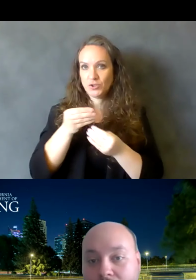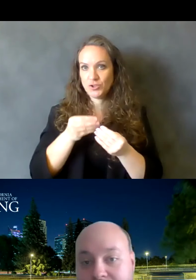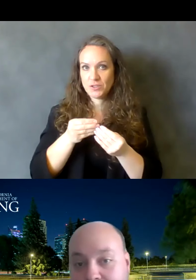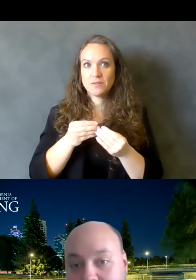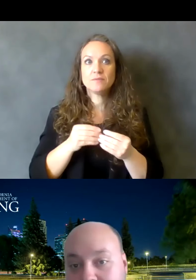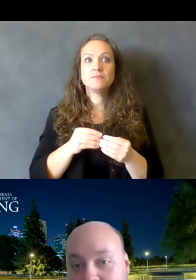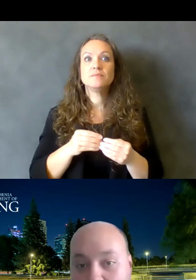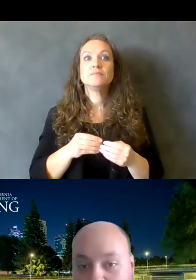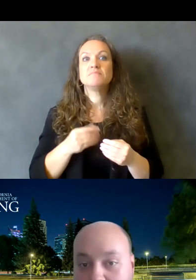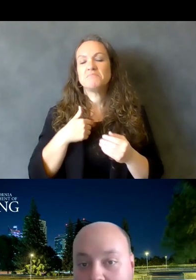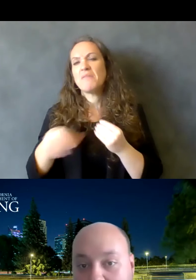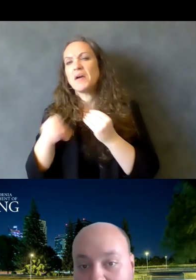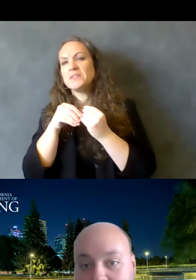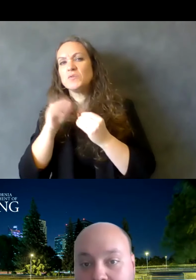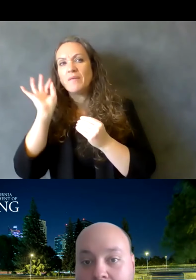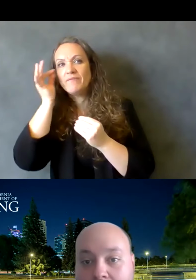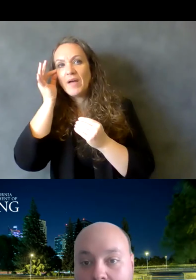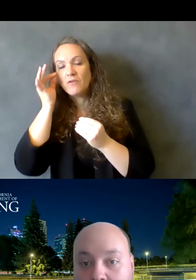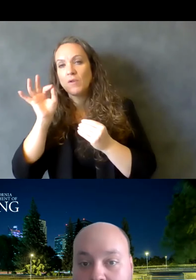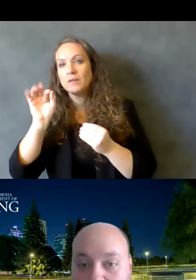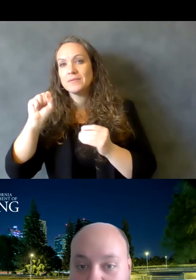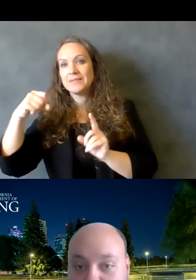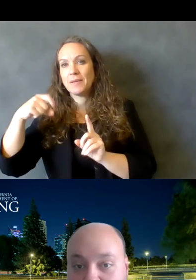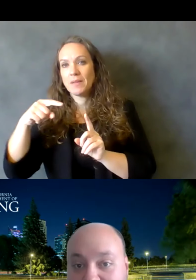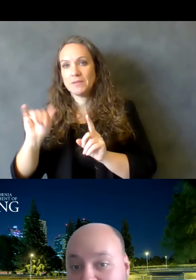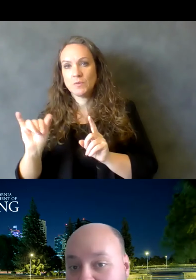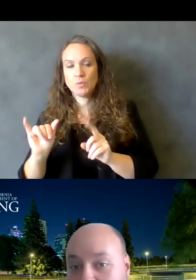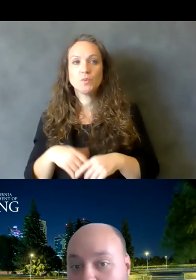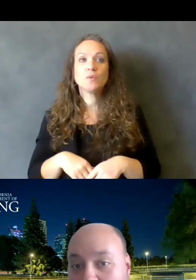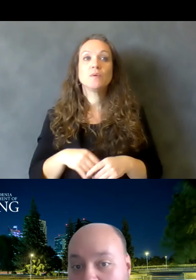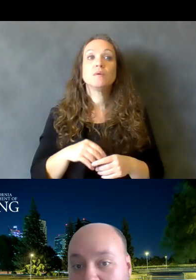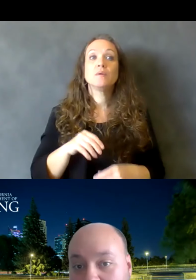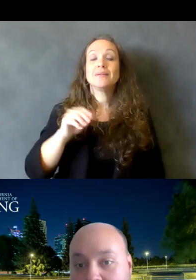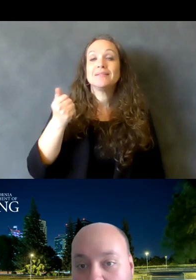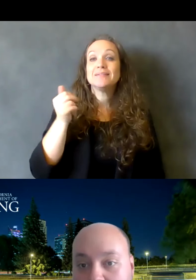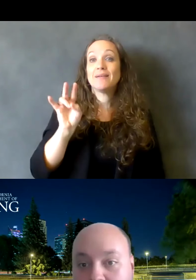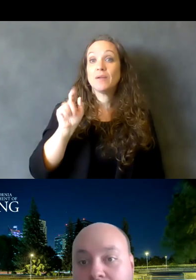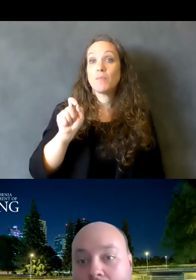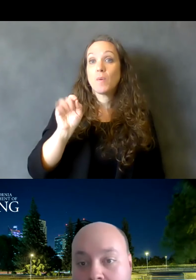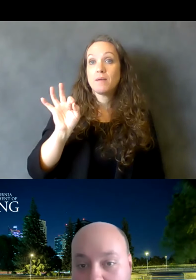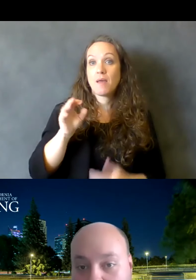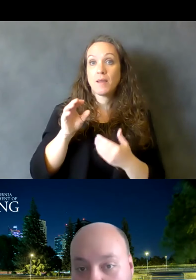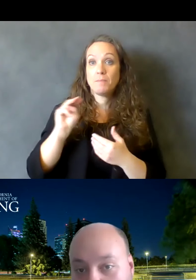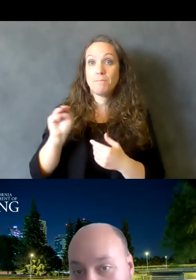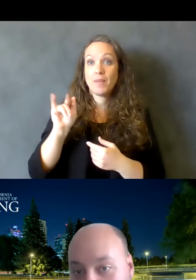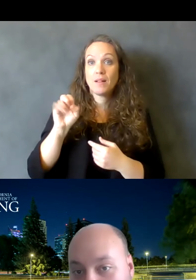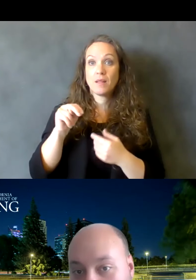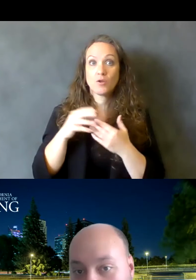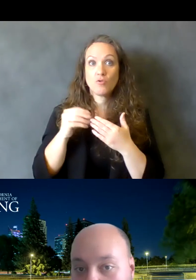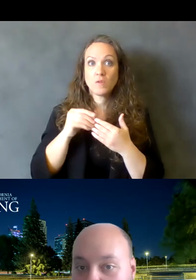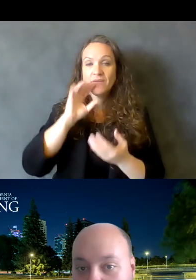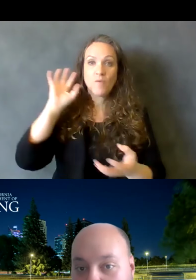additional federal stimulus. So the Department of Aging is receiving $17.9 million for our total